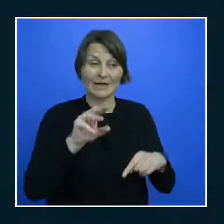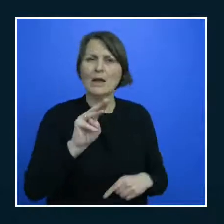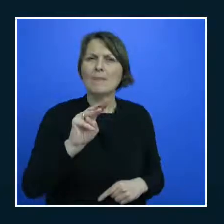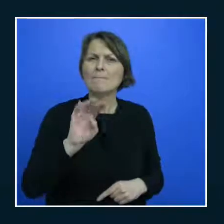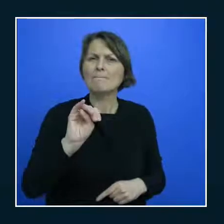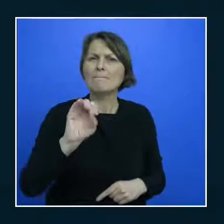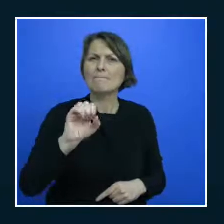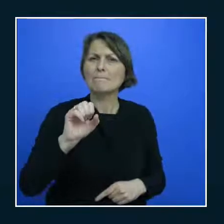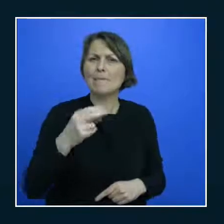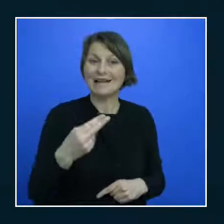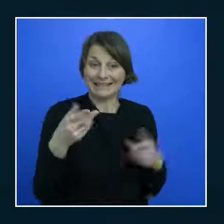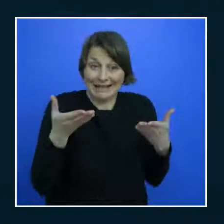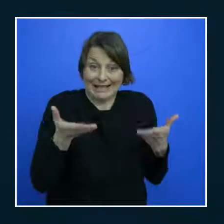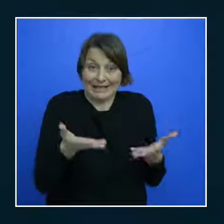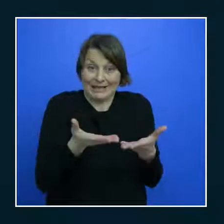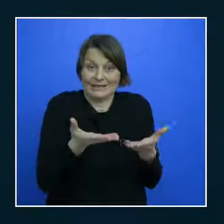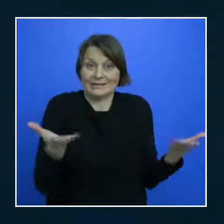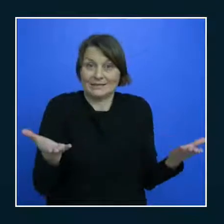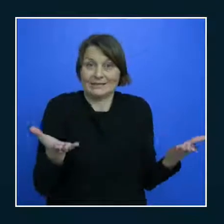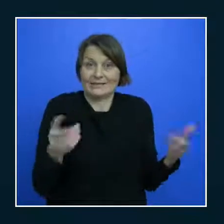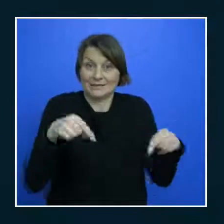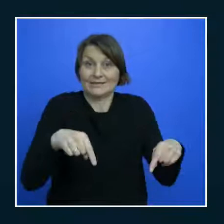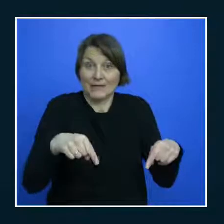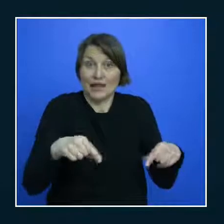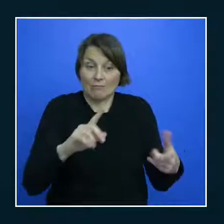showed, let's say, a year ago?